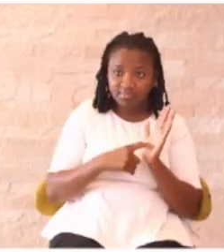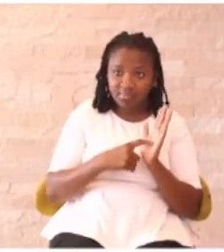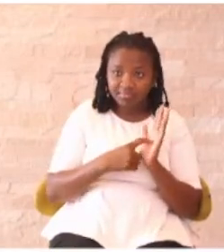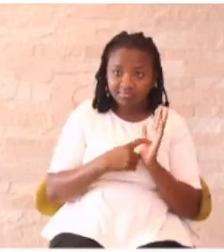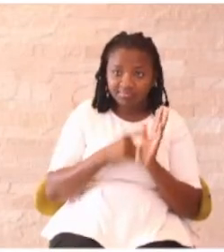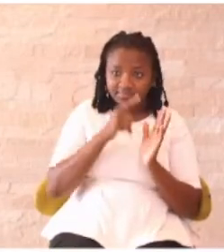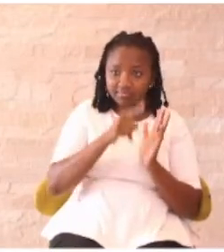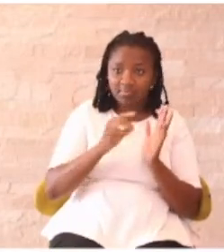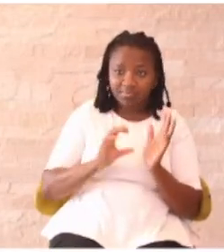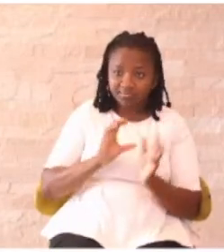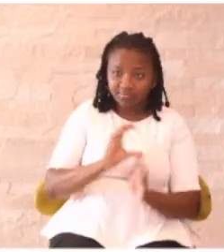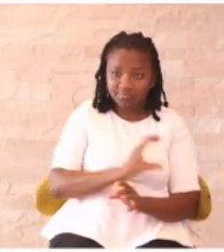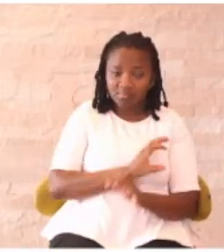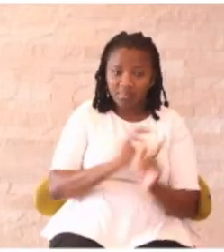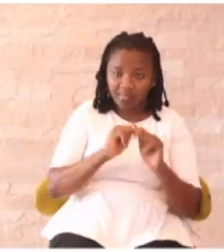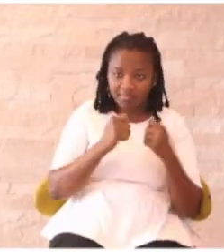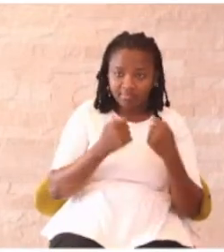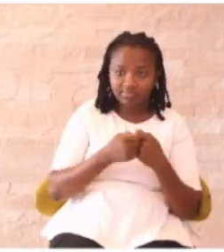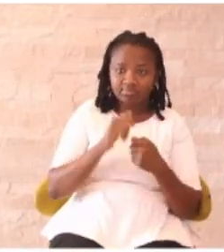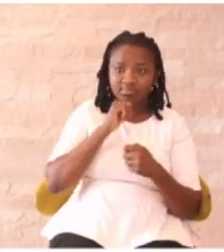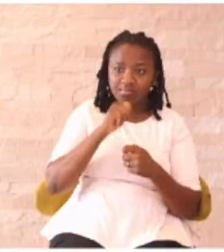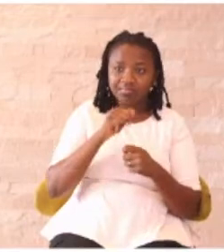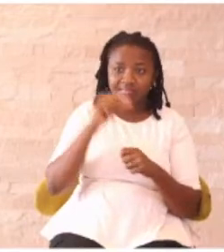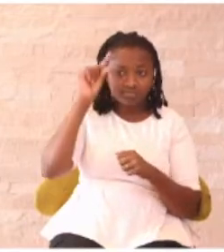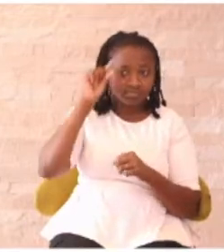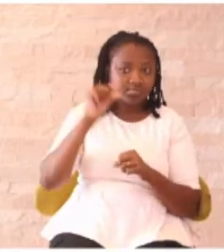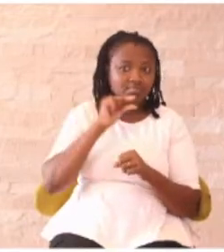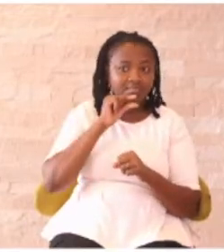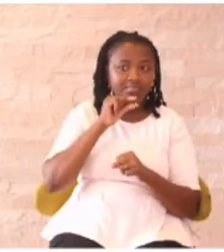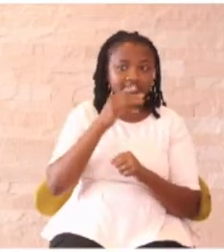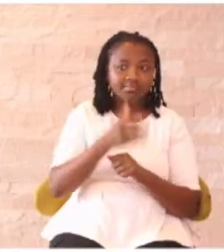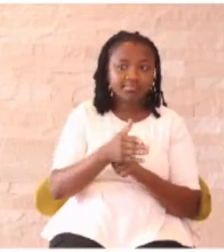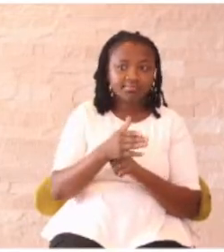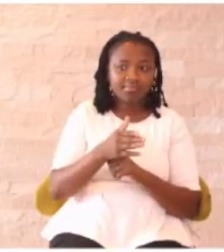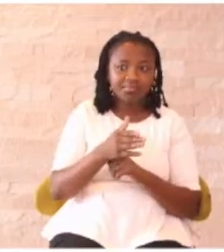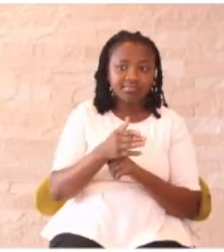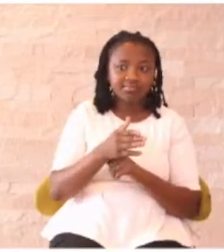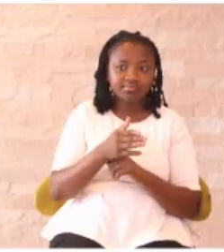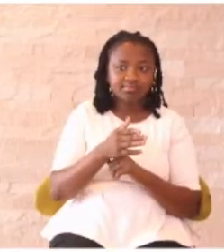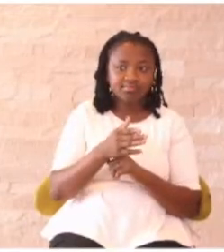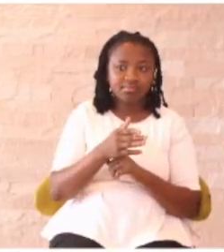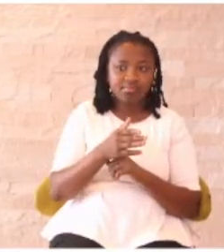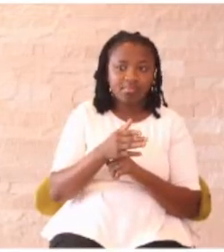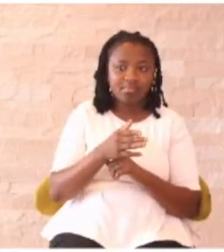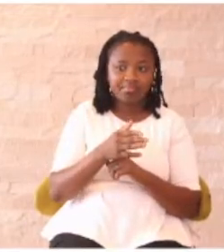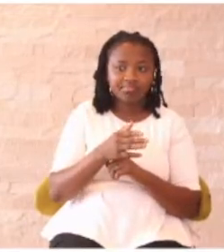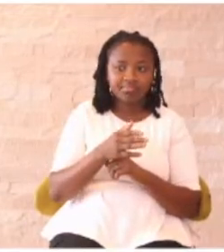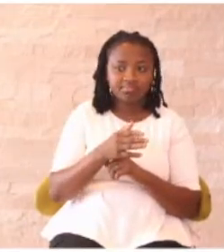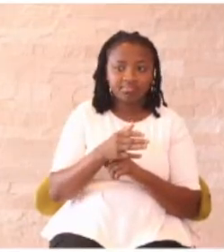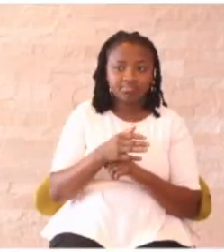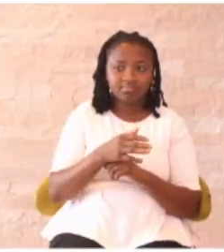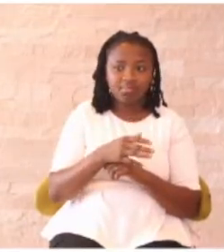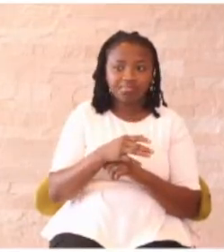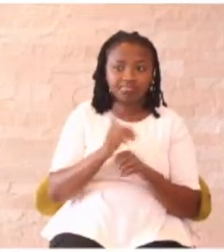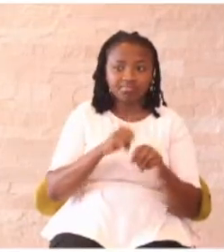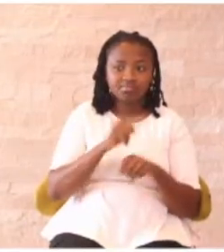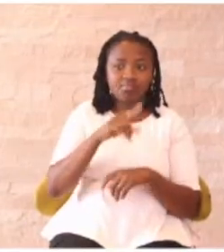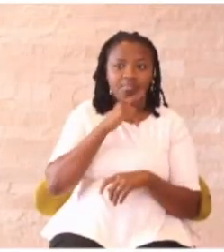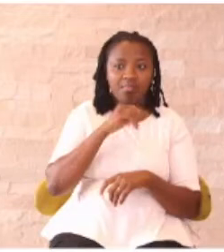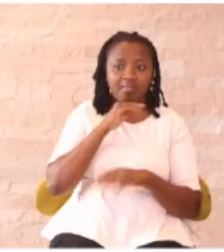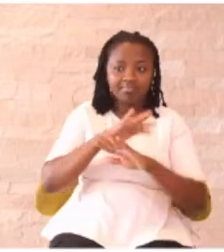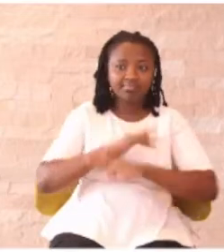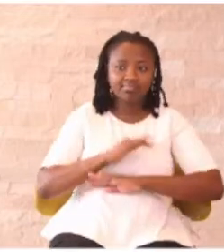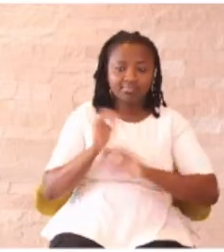this particular task force is not gender inclusive when the men are not there? But in other instances, when there are male appointments, nobody ever makes